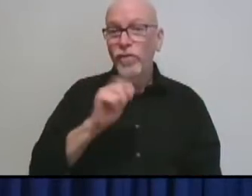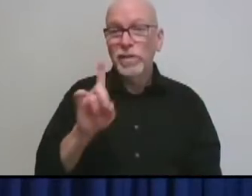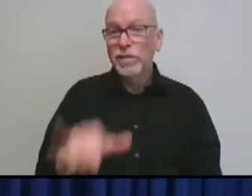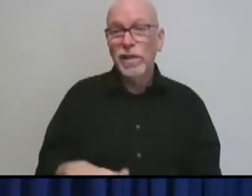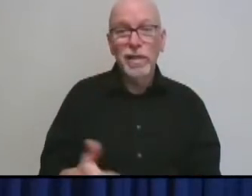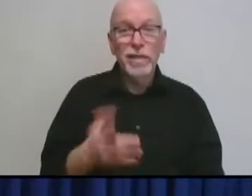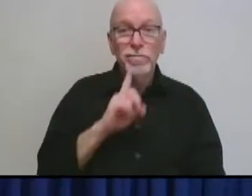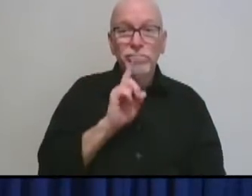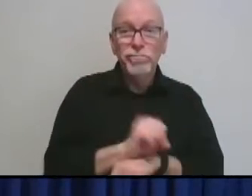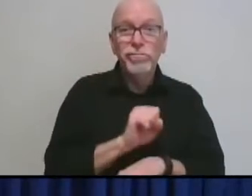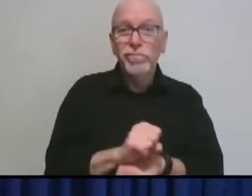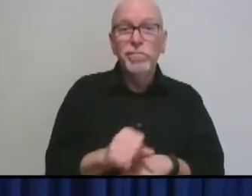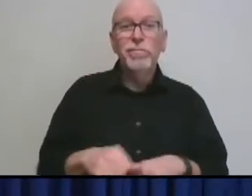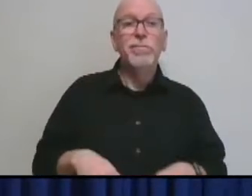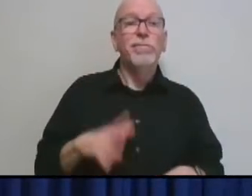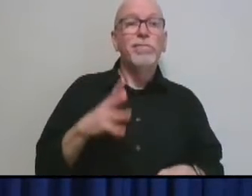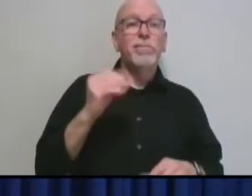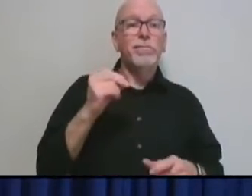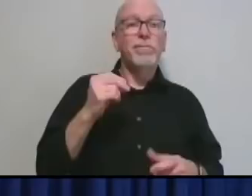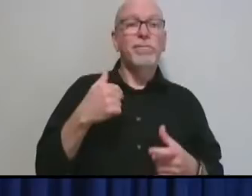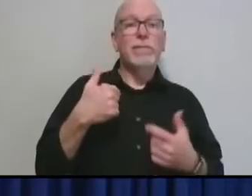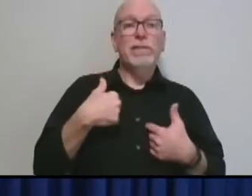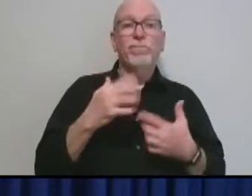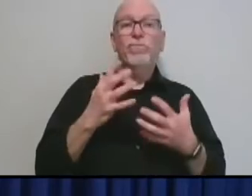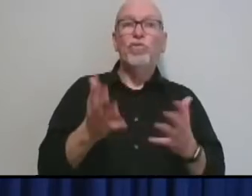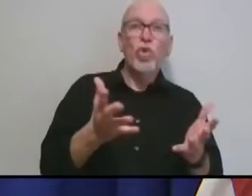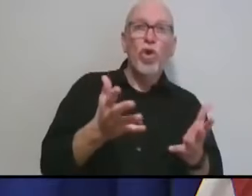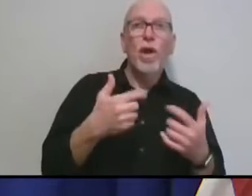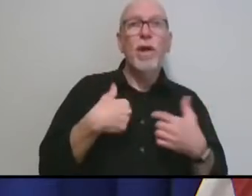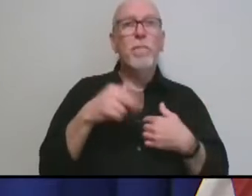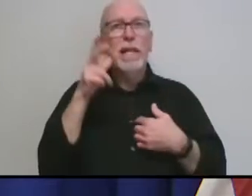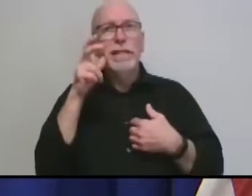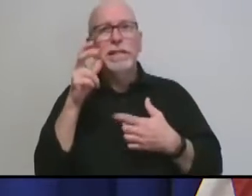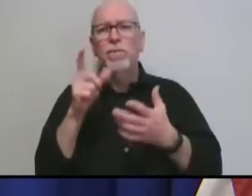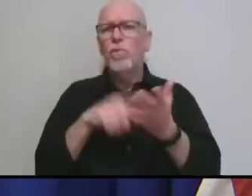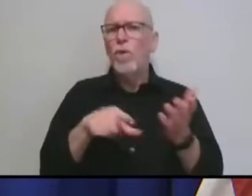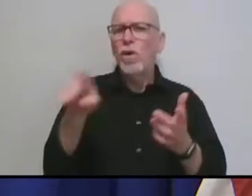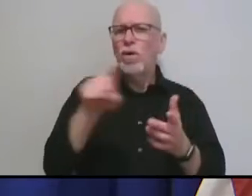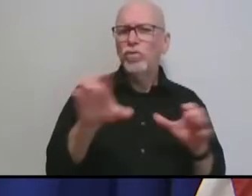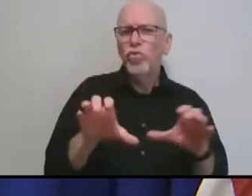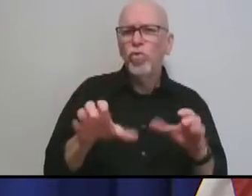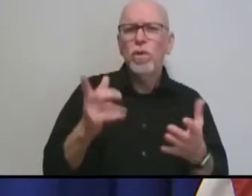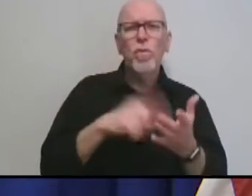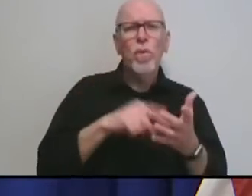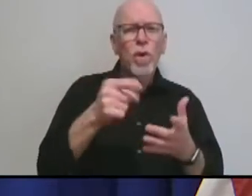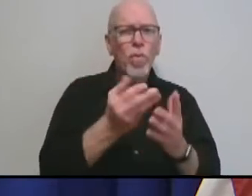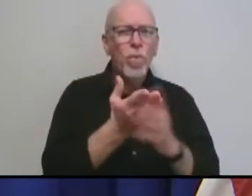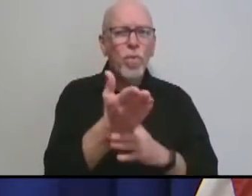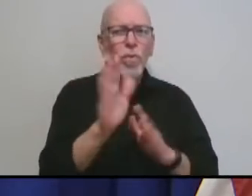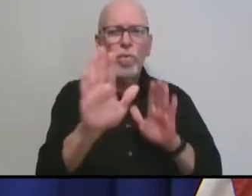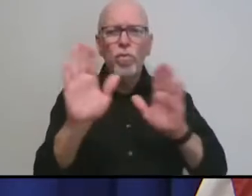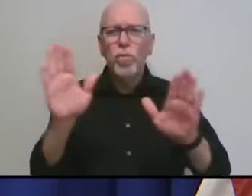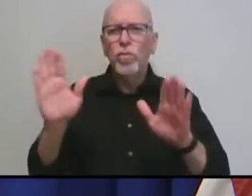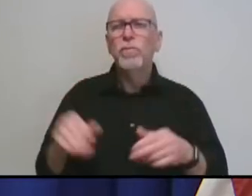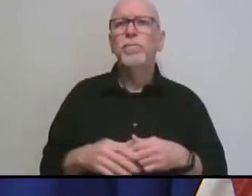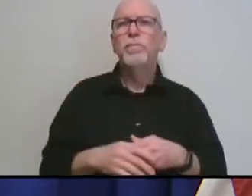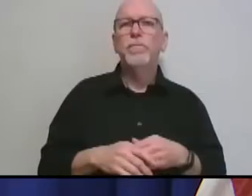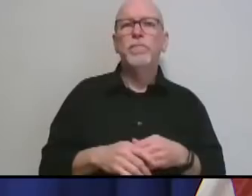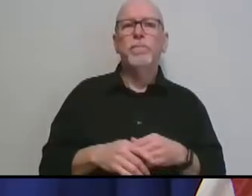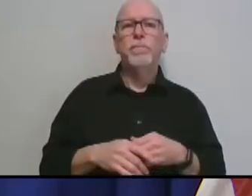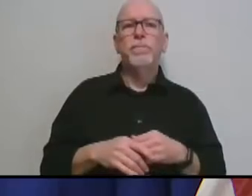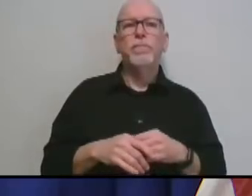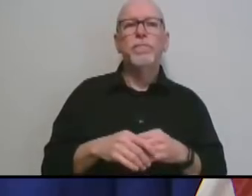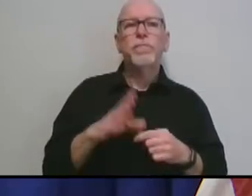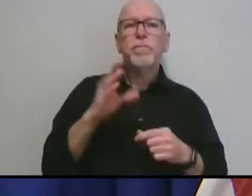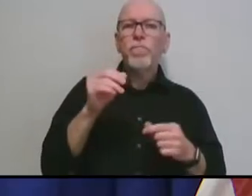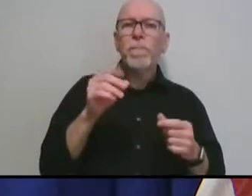is. And so I'm talking and listening to what others are going through. And there